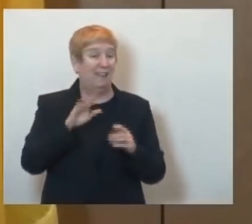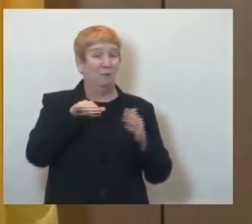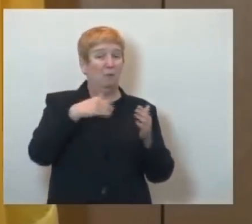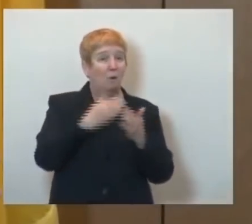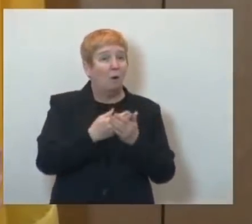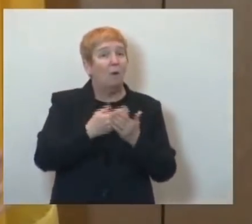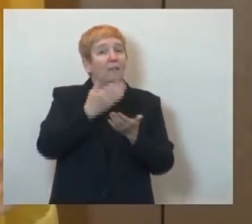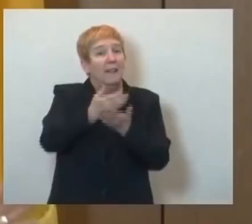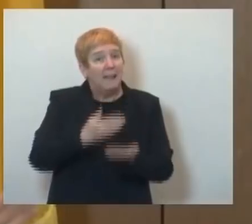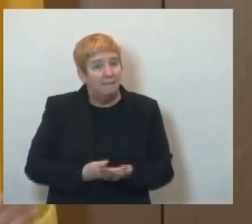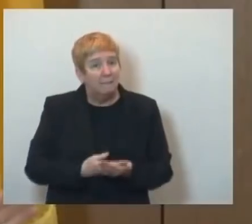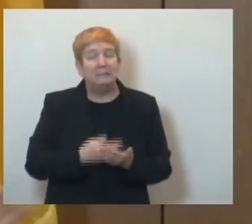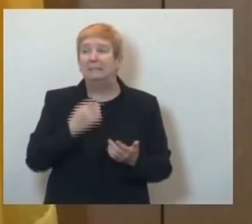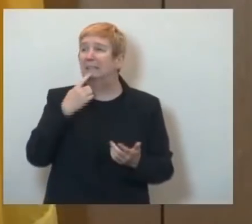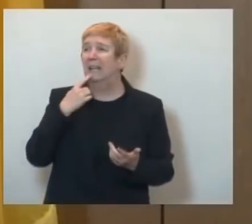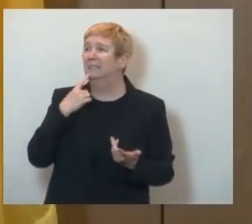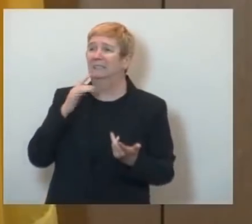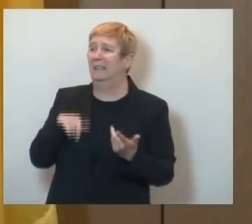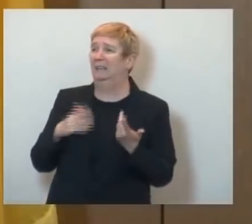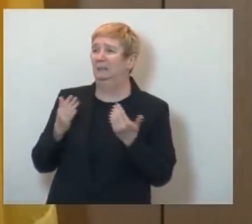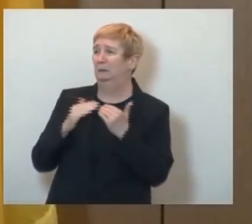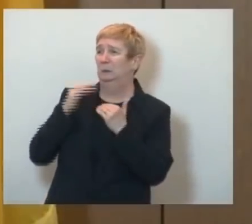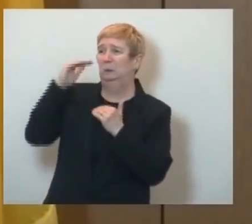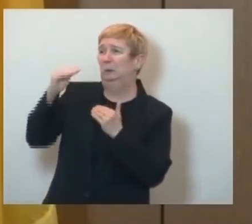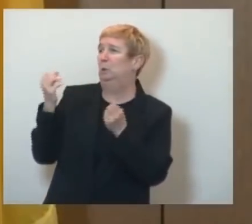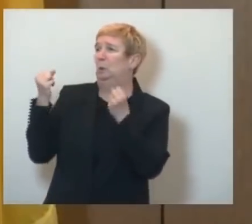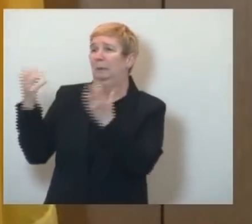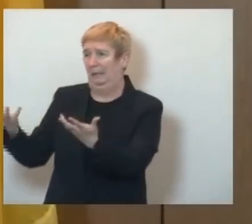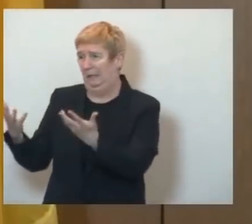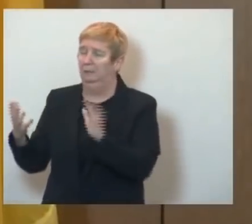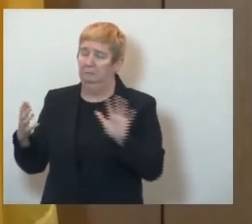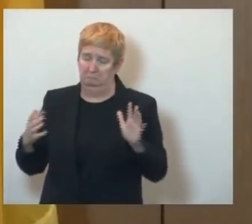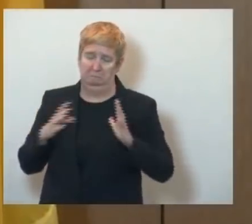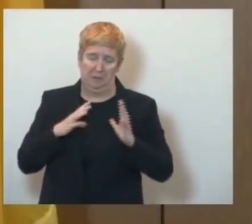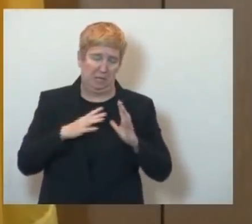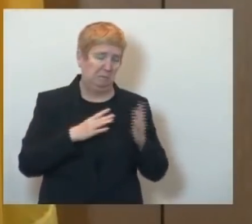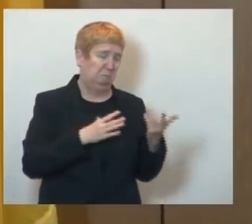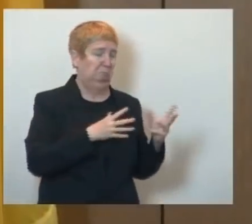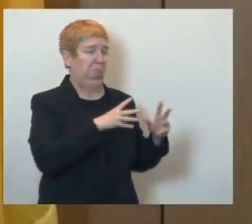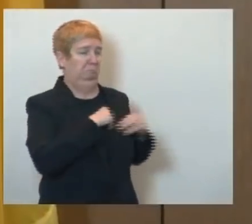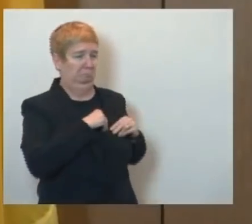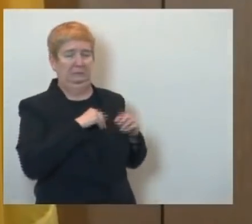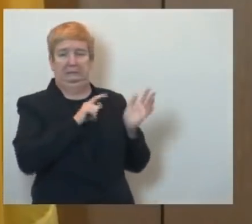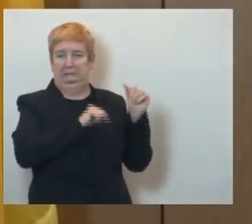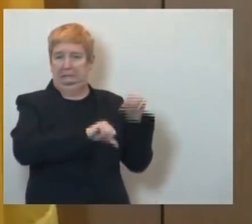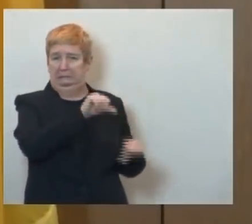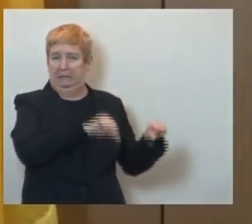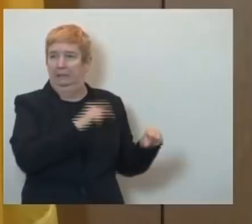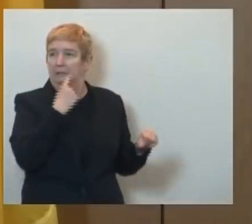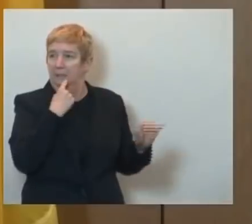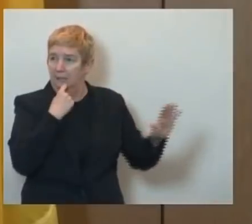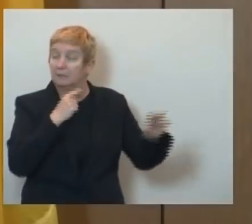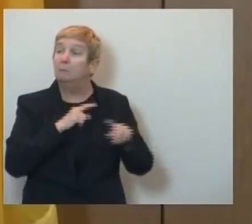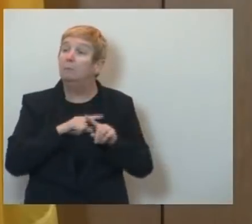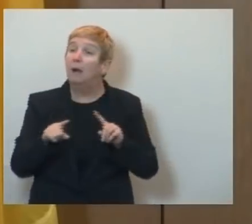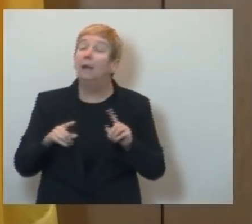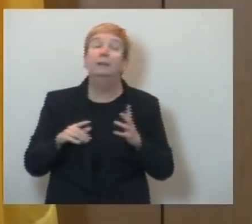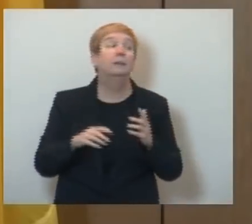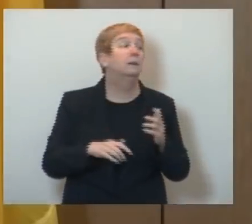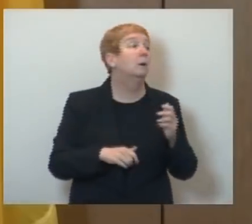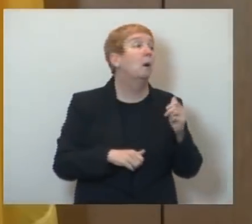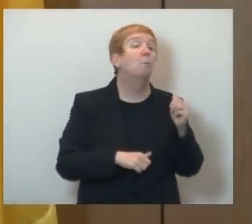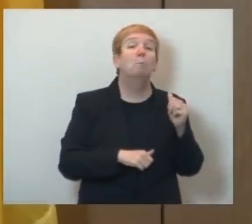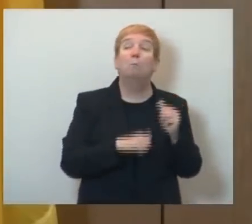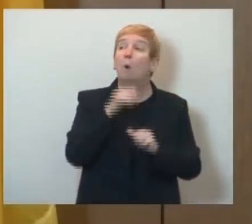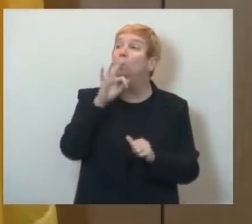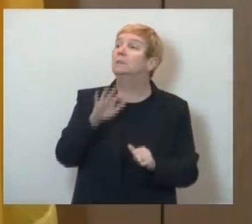suggest that's too many people to be testing. So fair enough. But where most of the world,